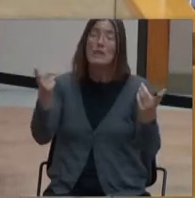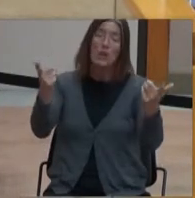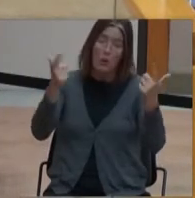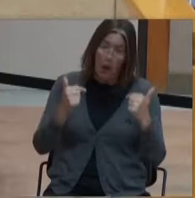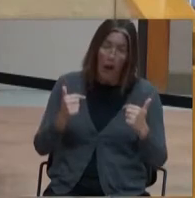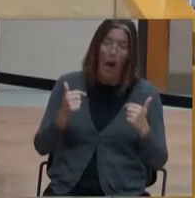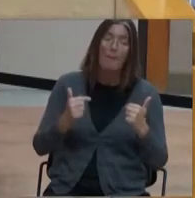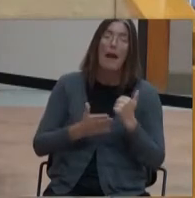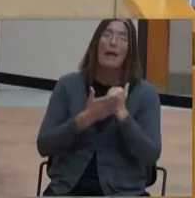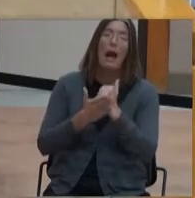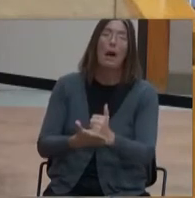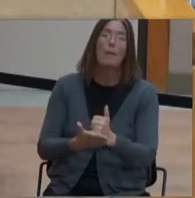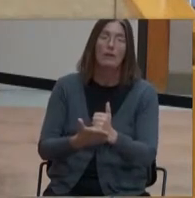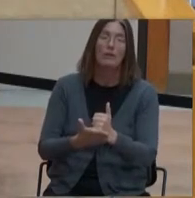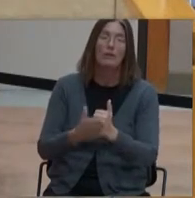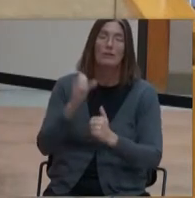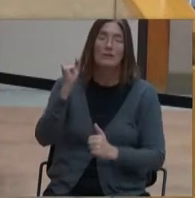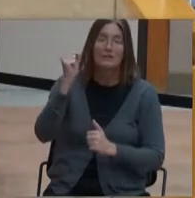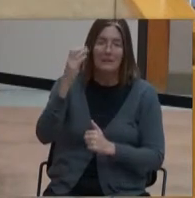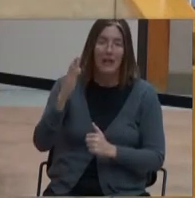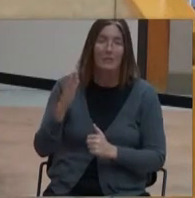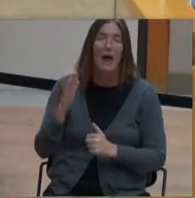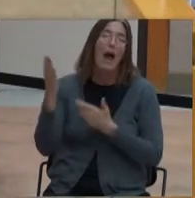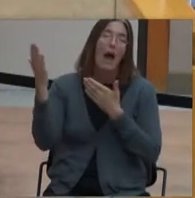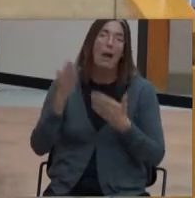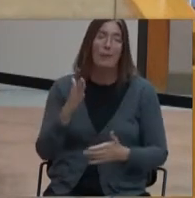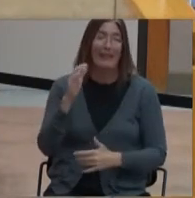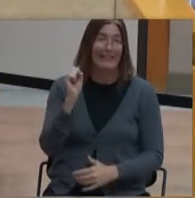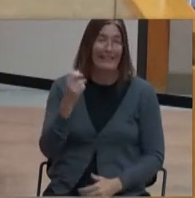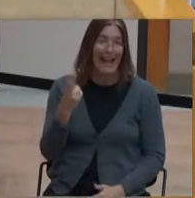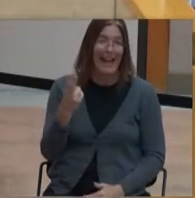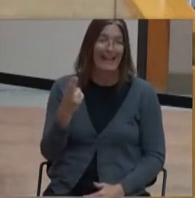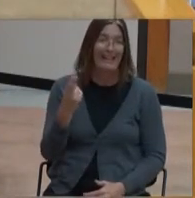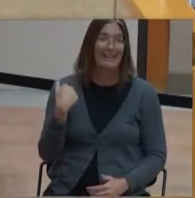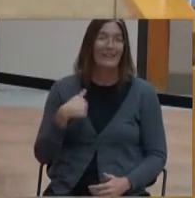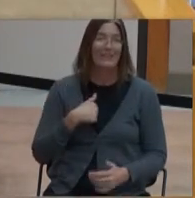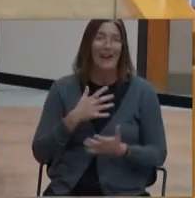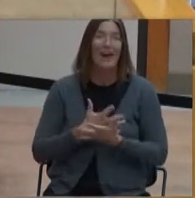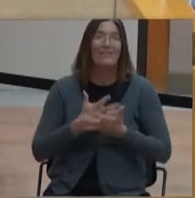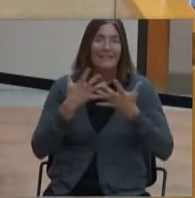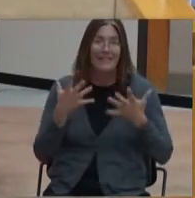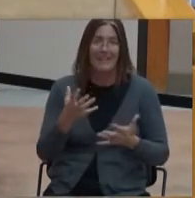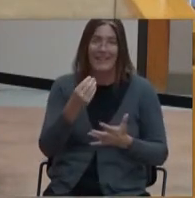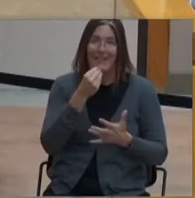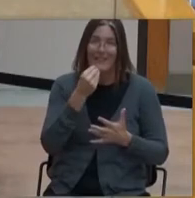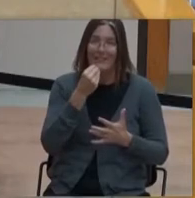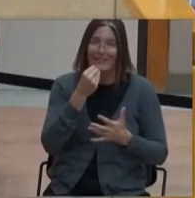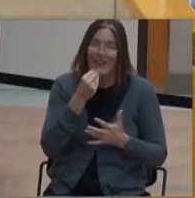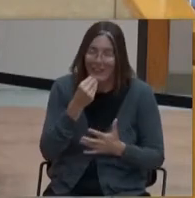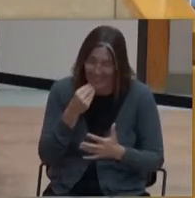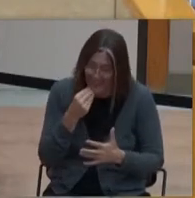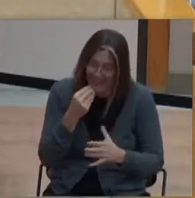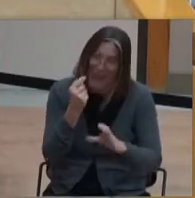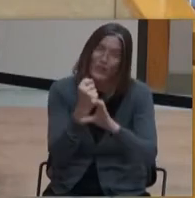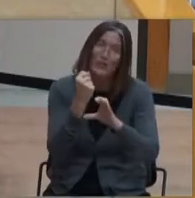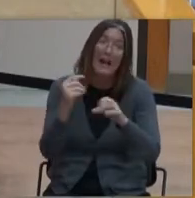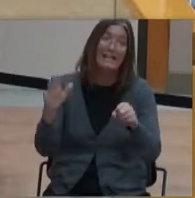Saddleback High School. Make sure to bring your cash because we also have tons of food trucks filled with junk food. Thank